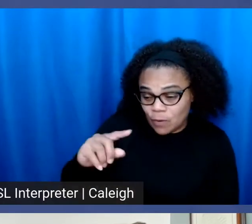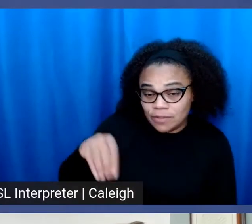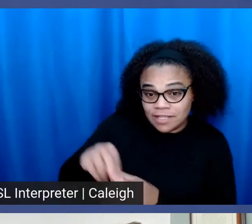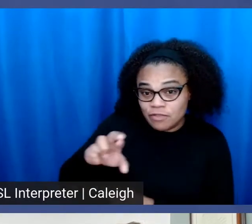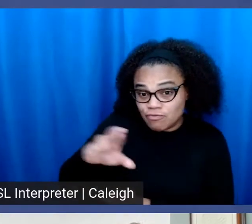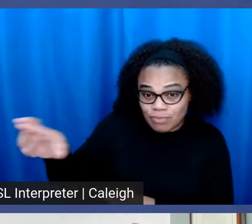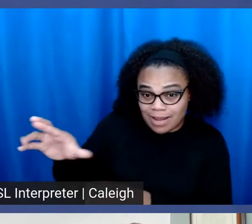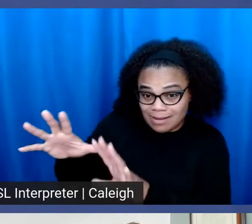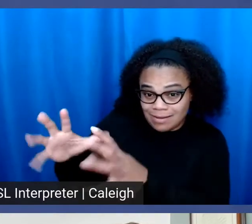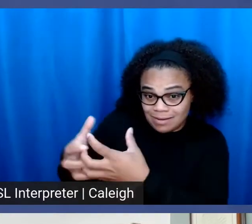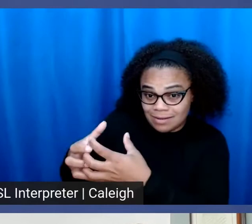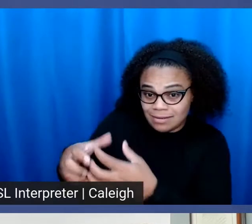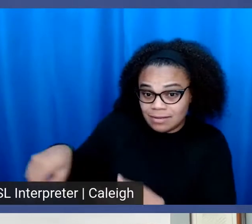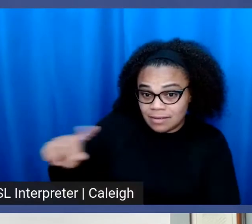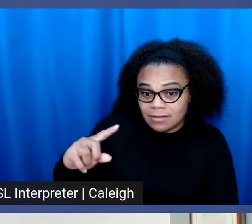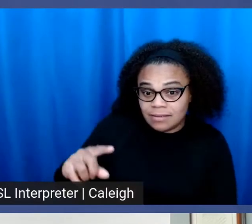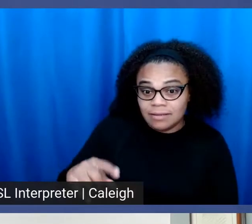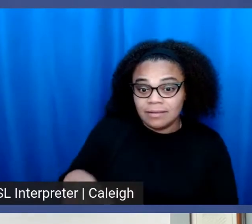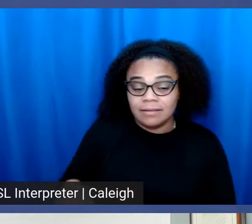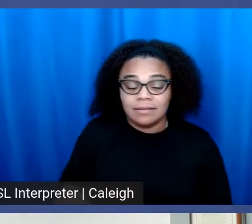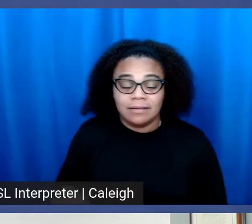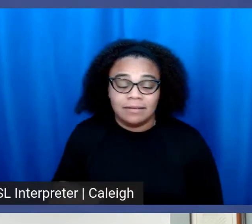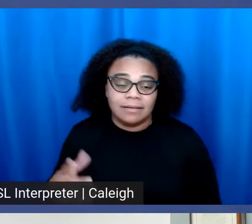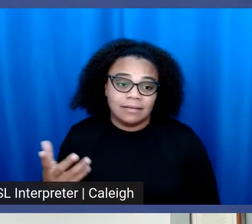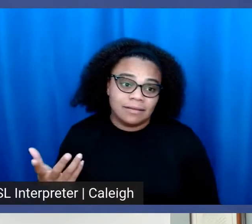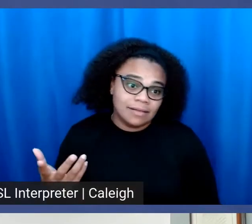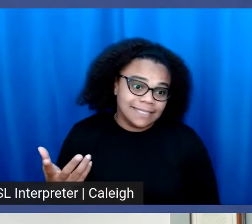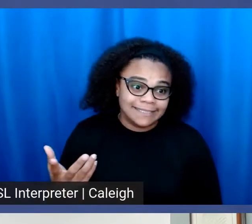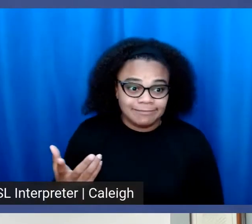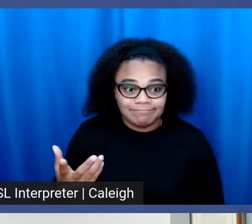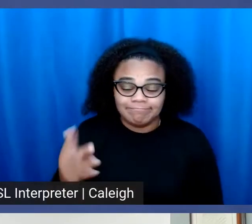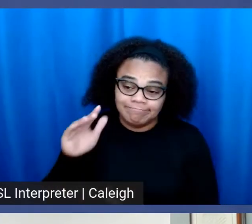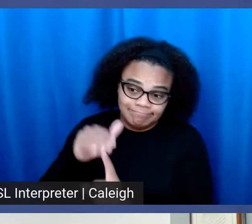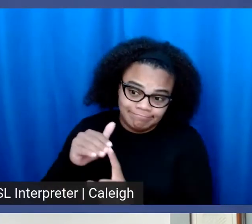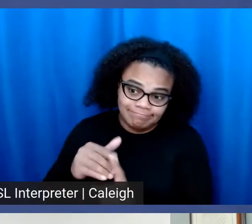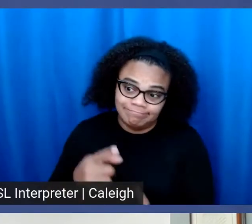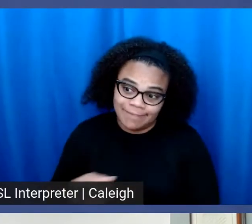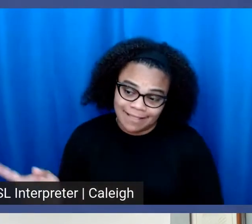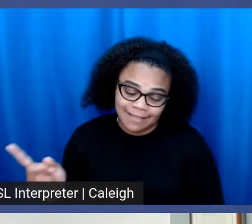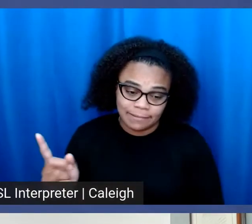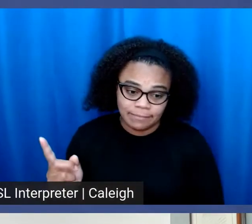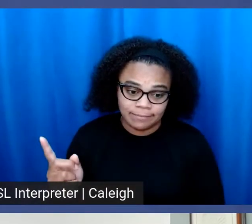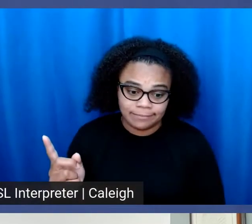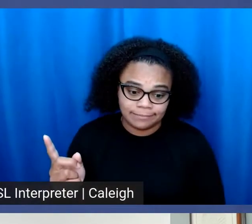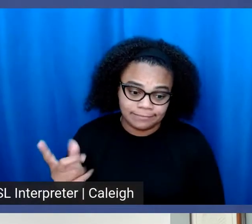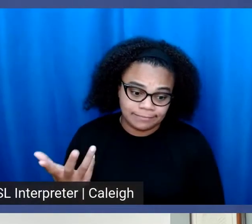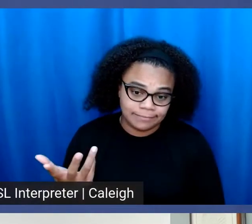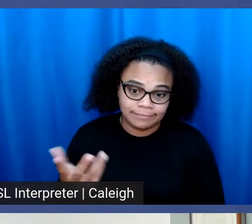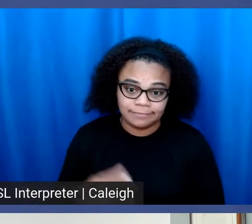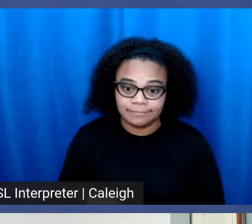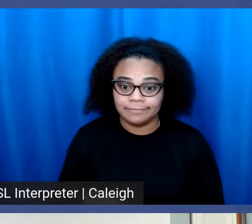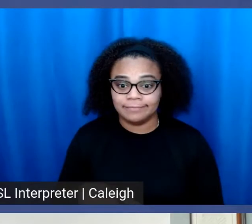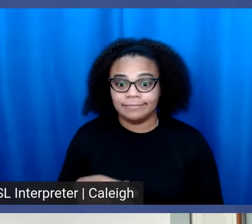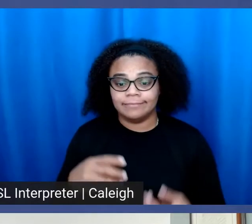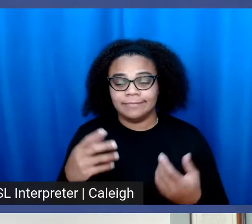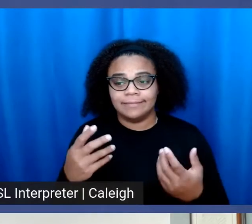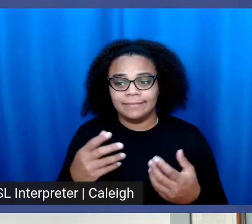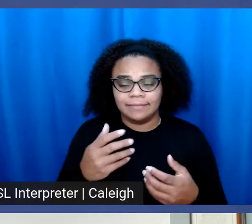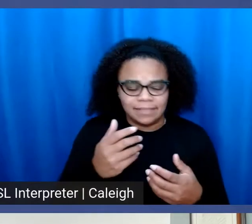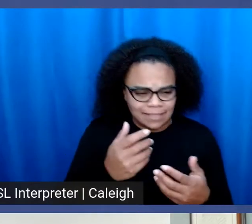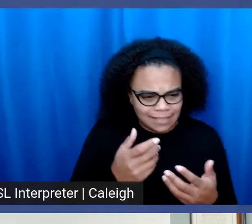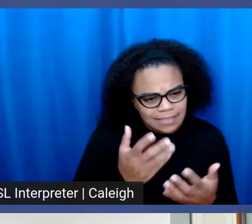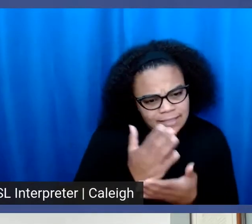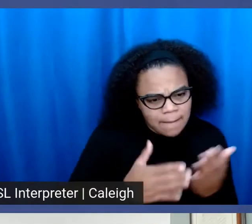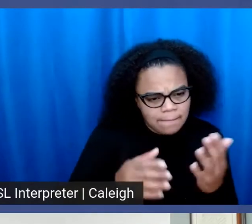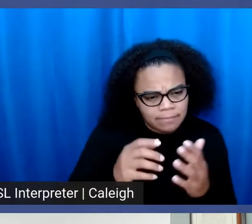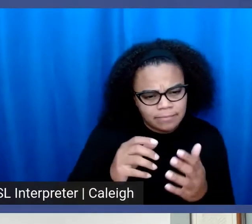a kind of a yawning chasm these days, that in a set of circumstances that would just